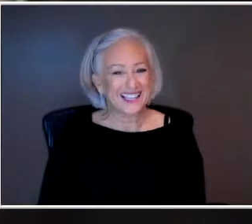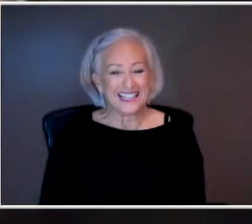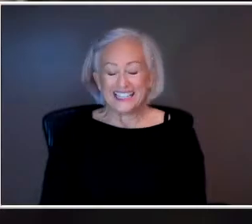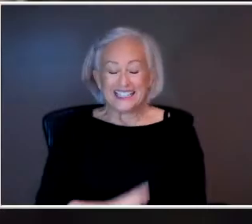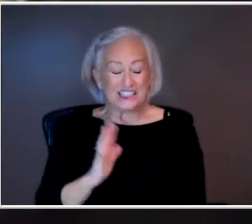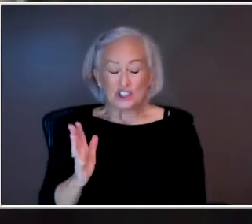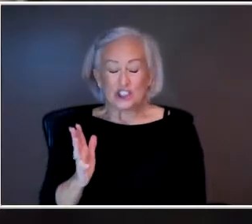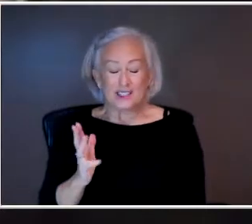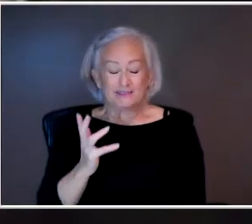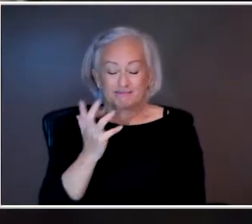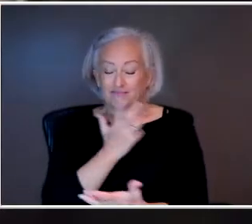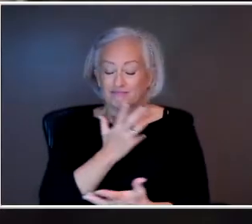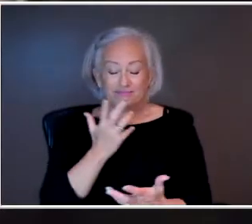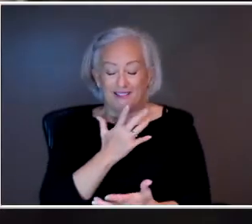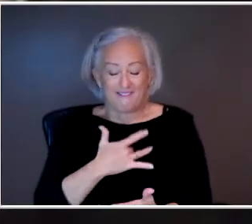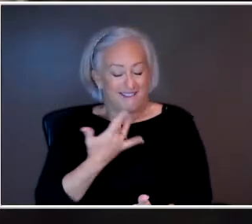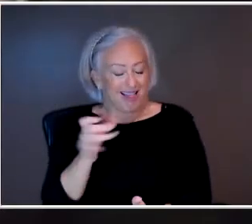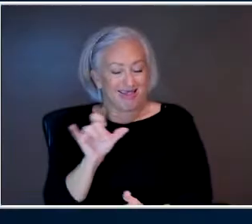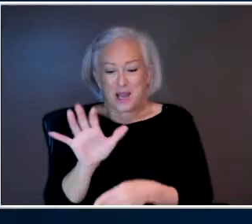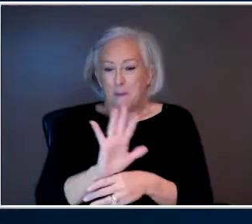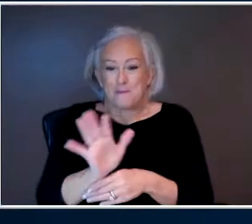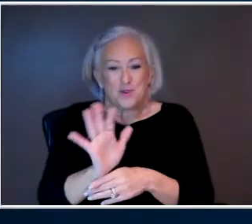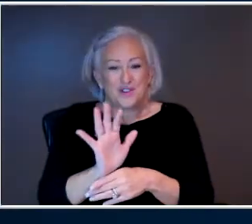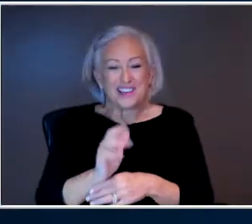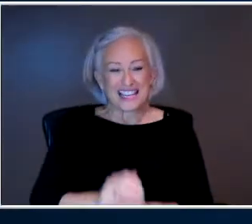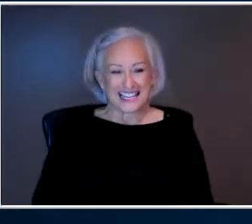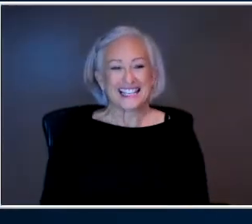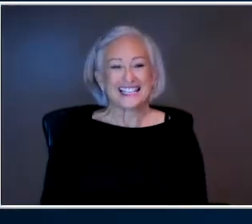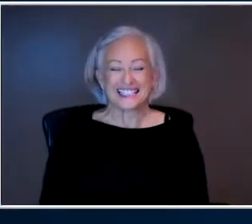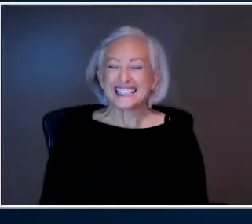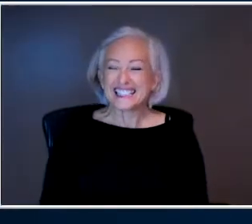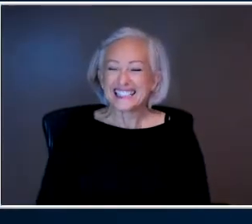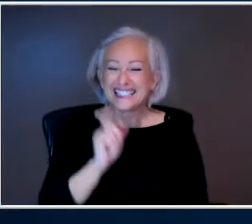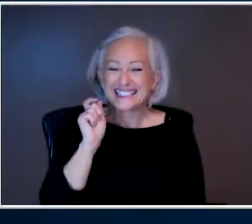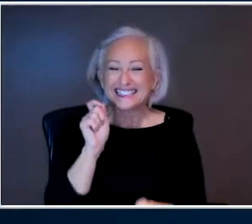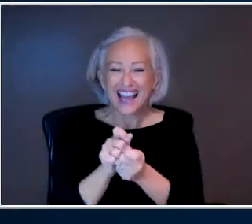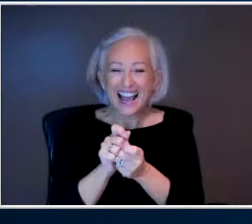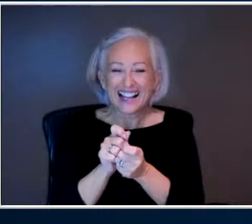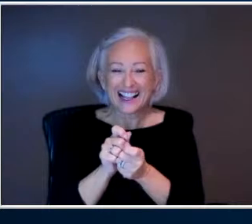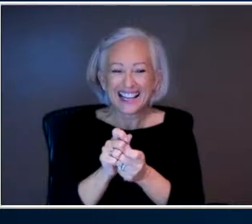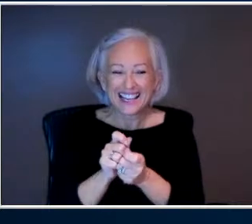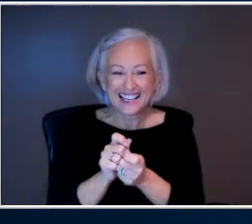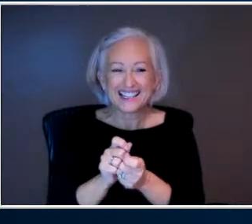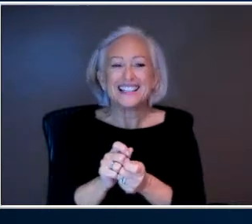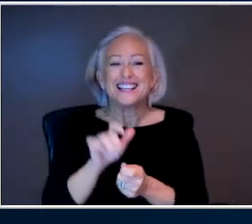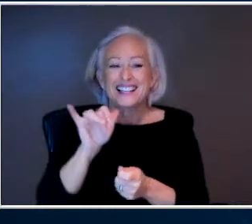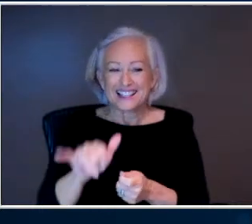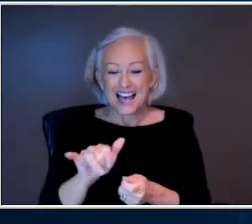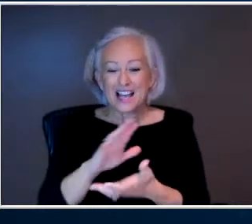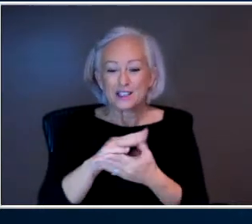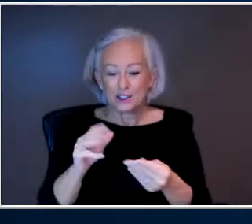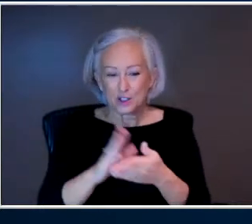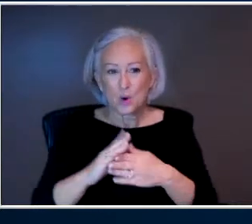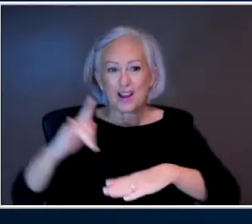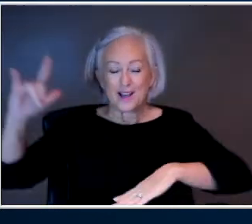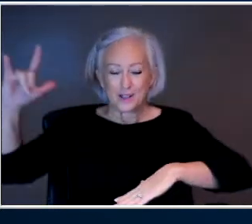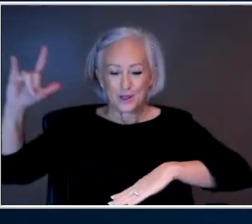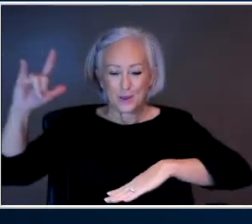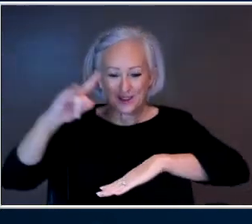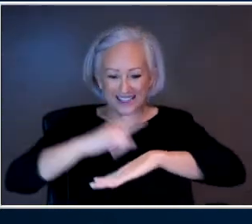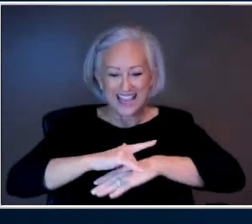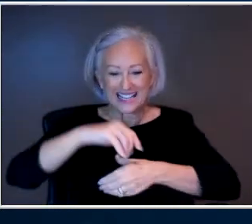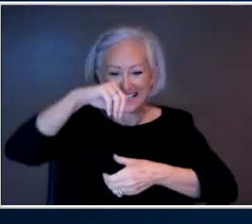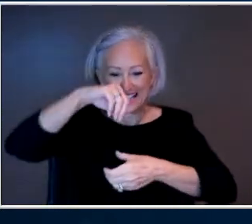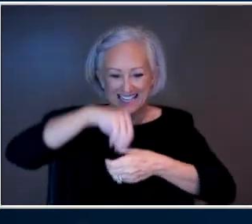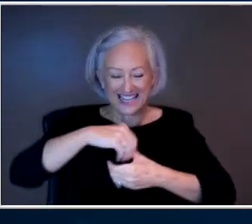it felt like I was in a movie. It's like, exactly. Well, the story, it plays out like you literally landed in the hands of Dr. Ebersol. And when you